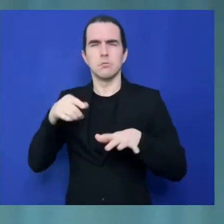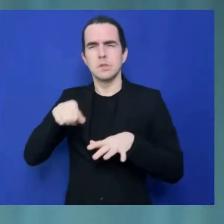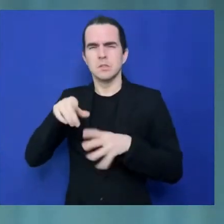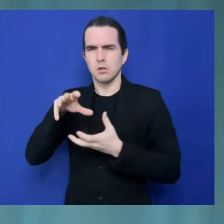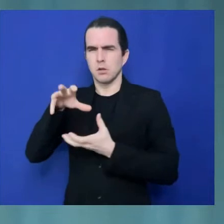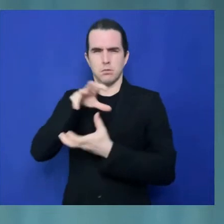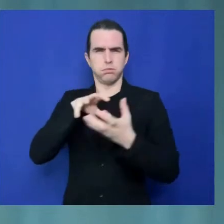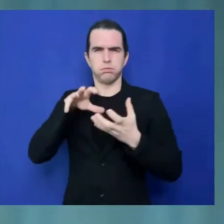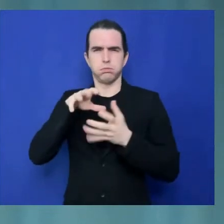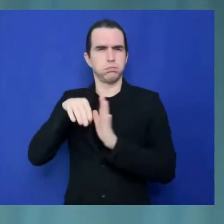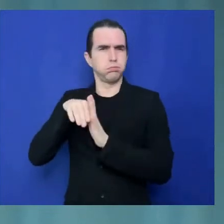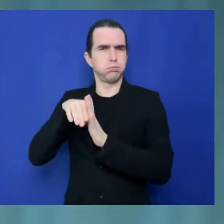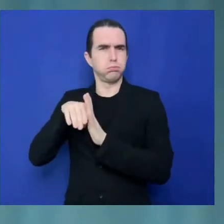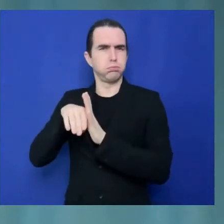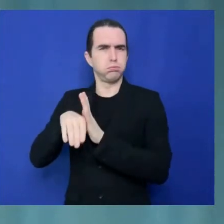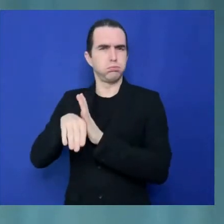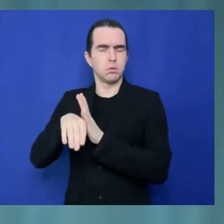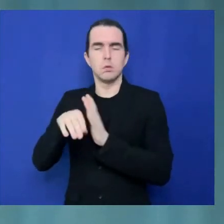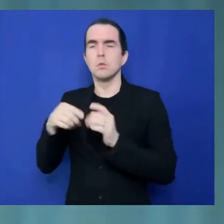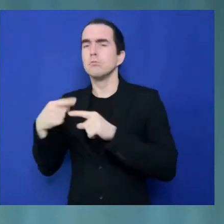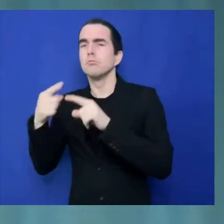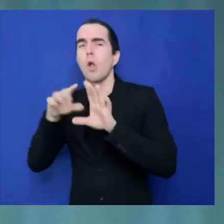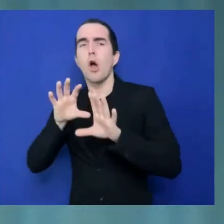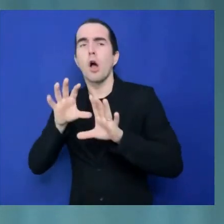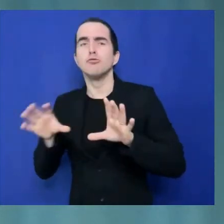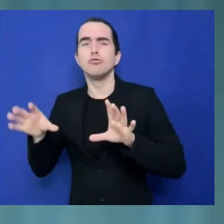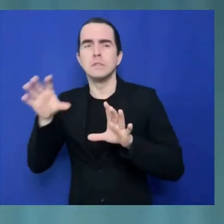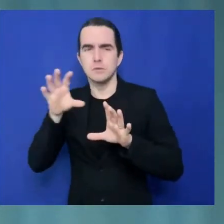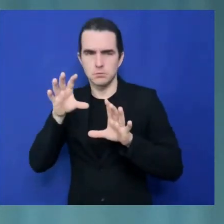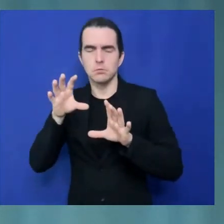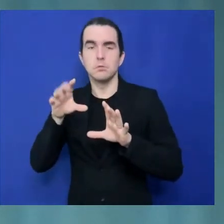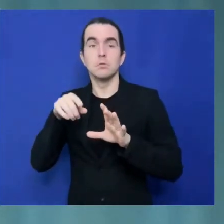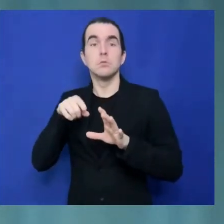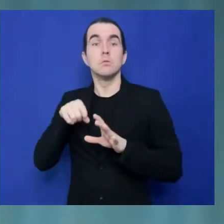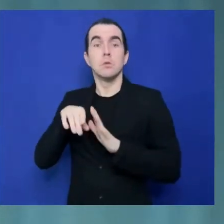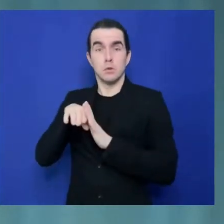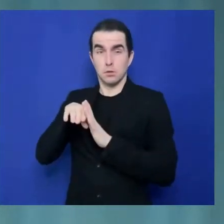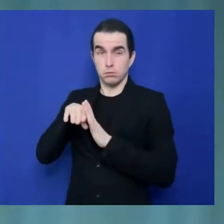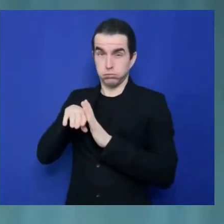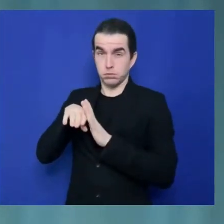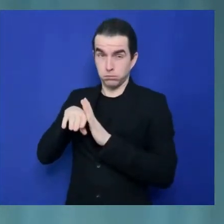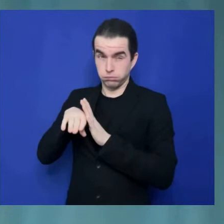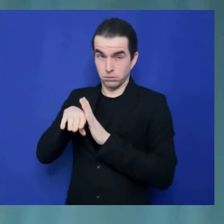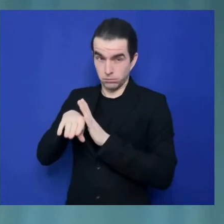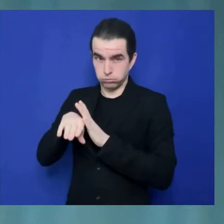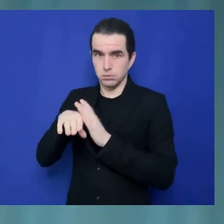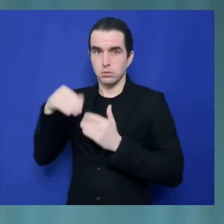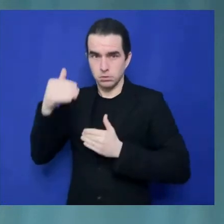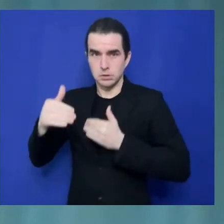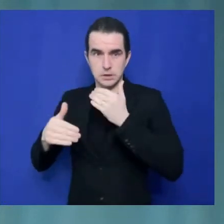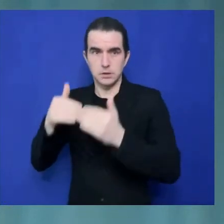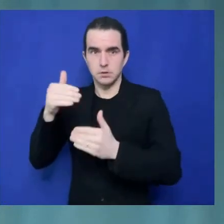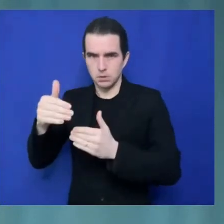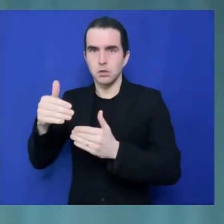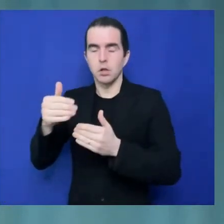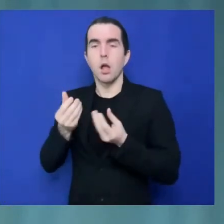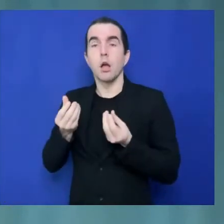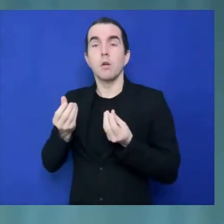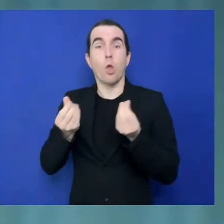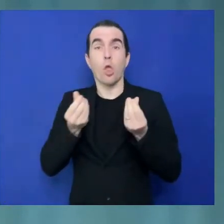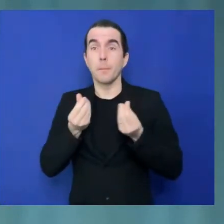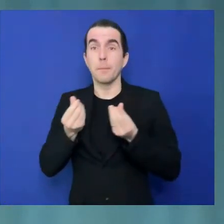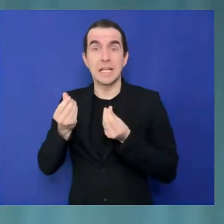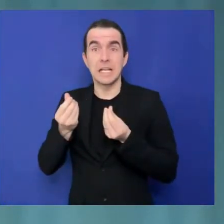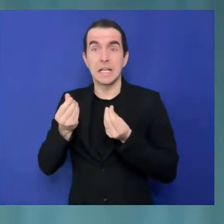with disabilities, 80% of whom live in developing countries. The economic consequences of the pandemic also threaten to